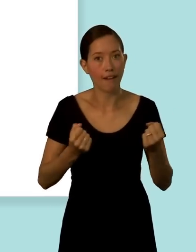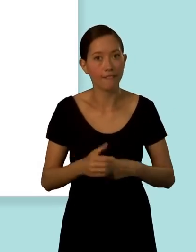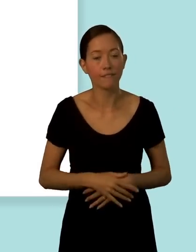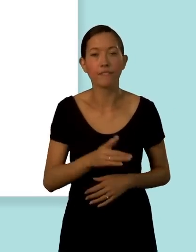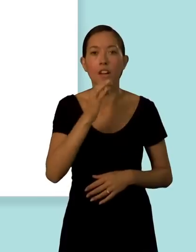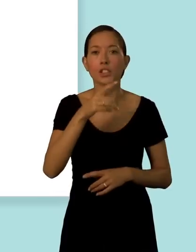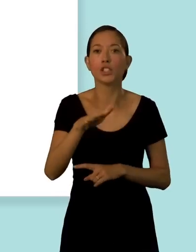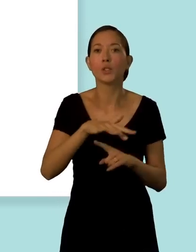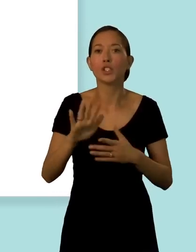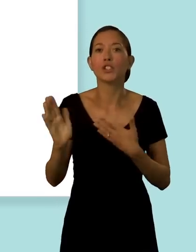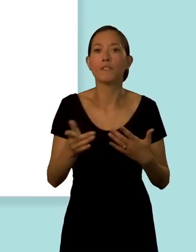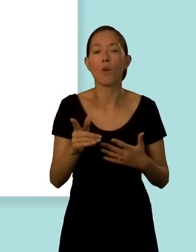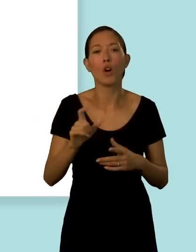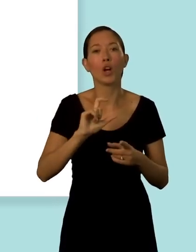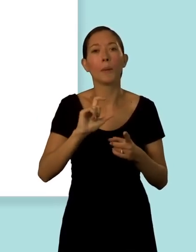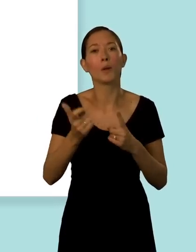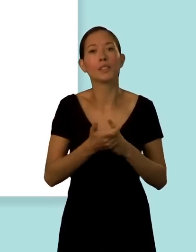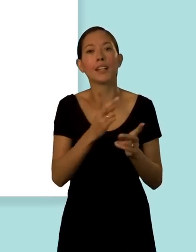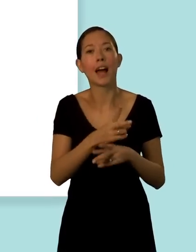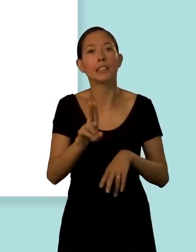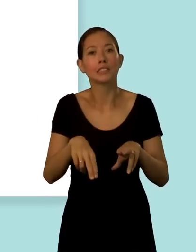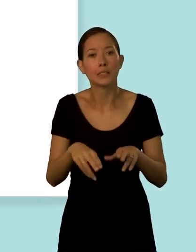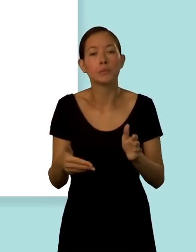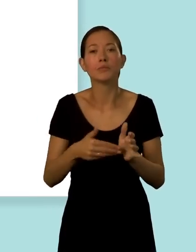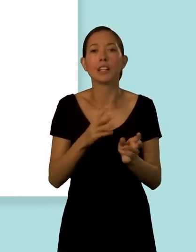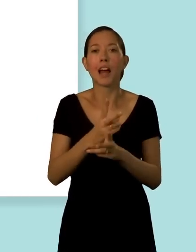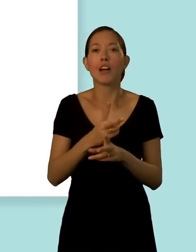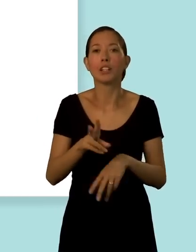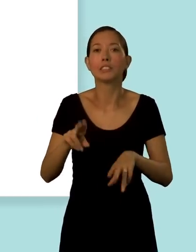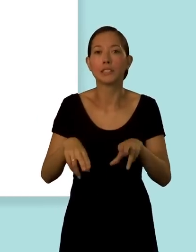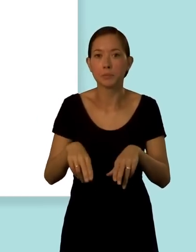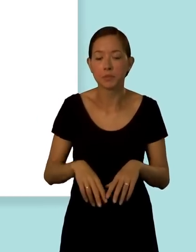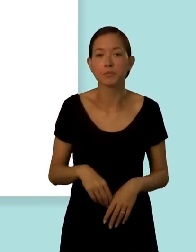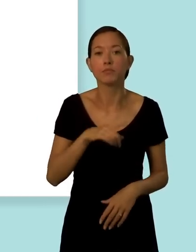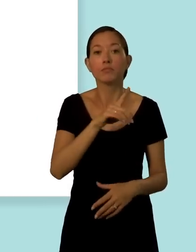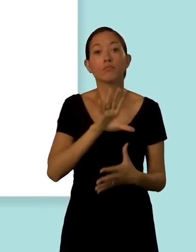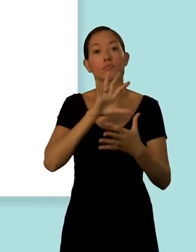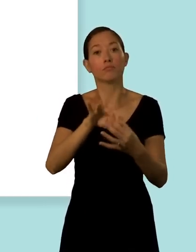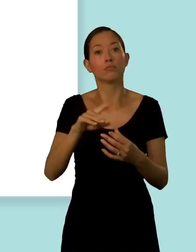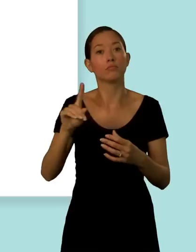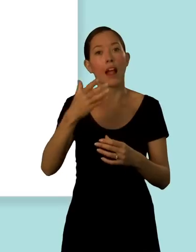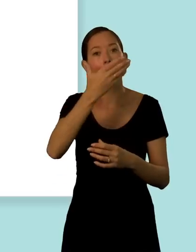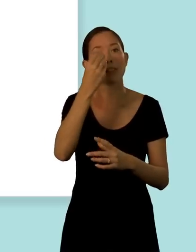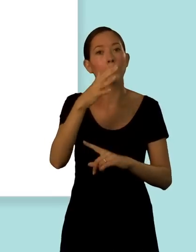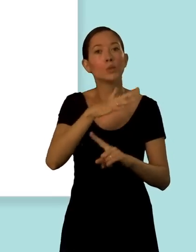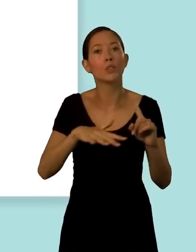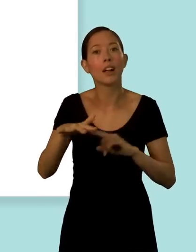driving, ask social services for a community care assessment and a carer's